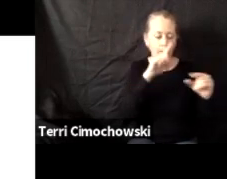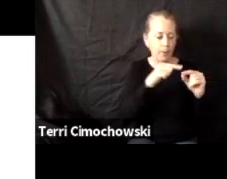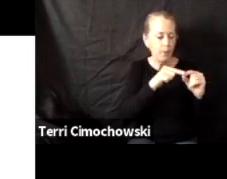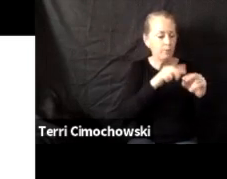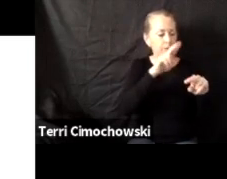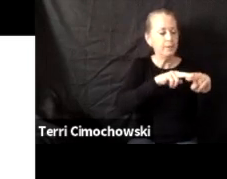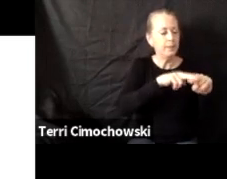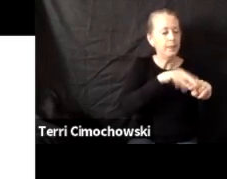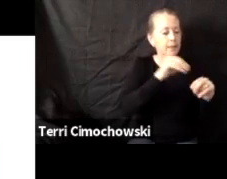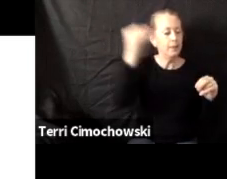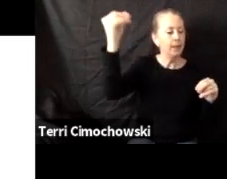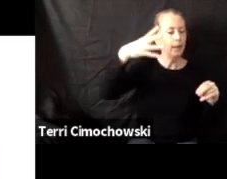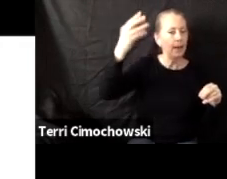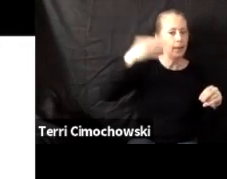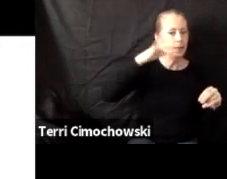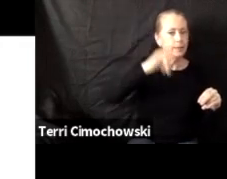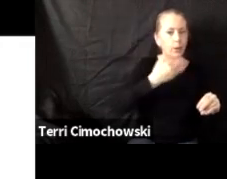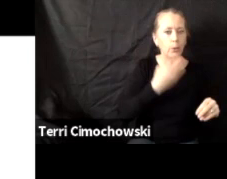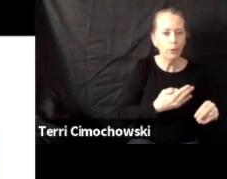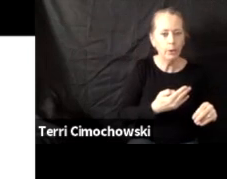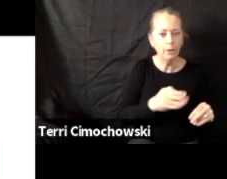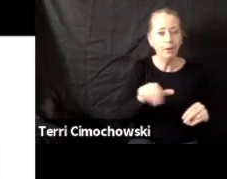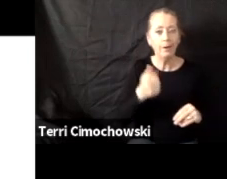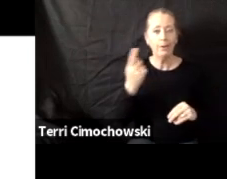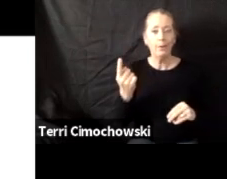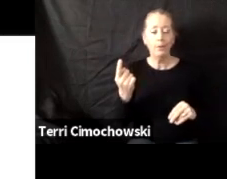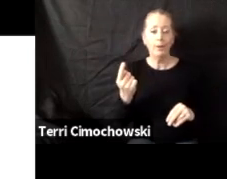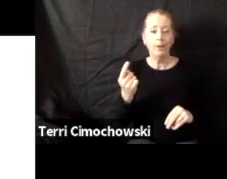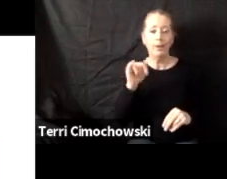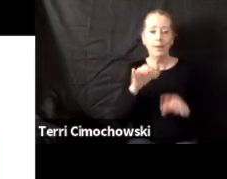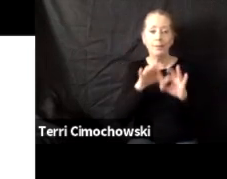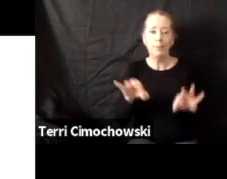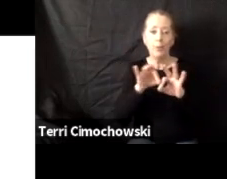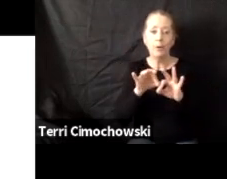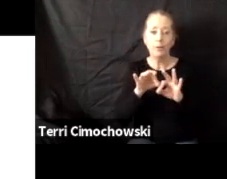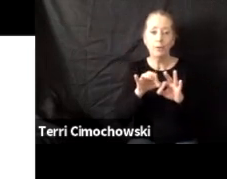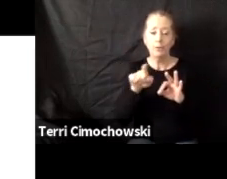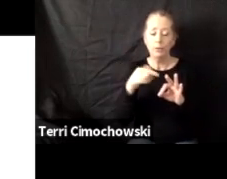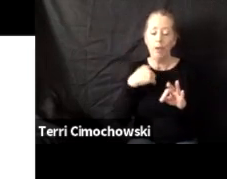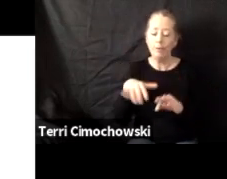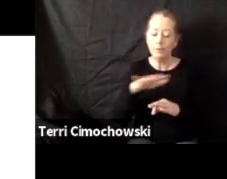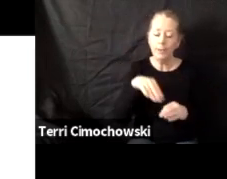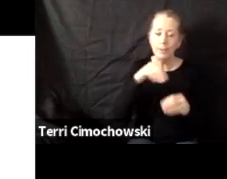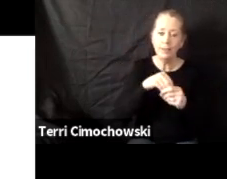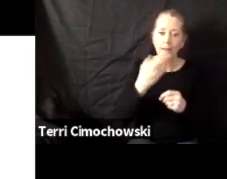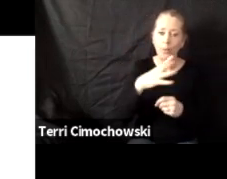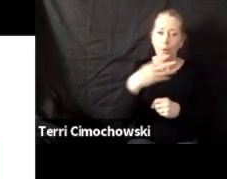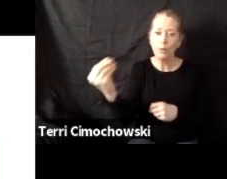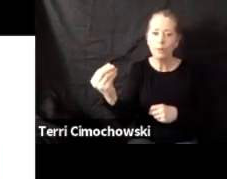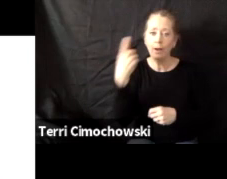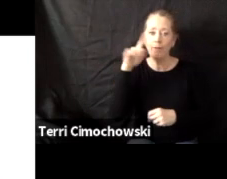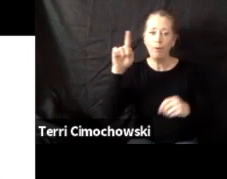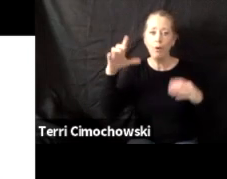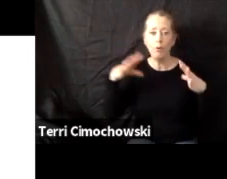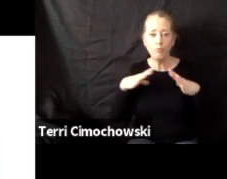the space. And another one that we find is really important too is there space inside or outside of the house for your child to take breaks